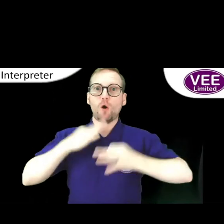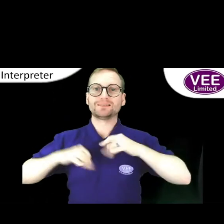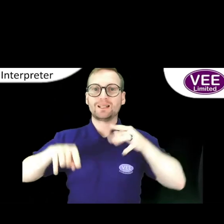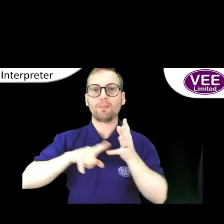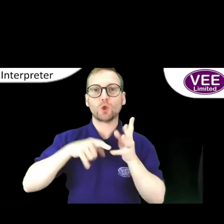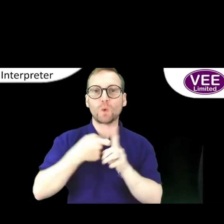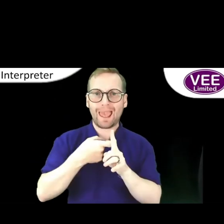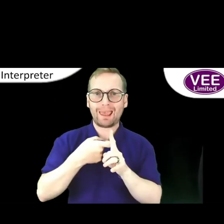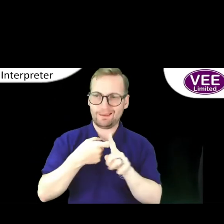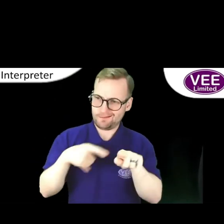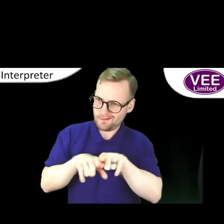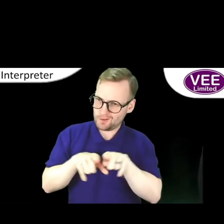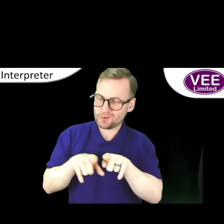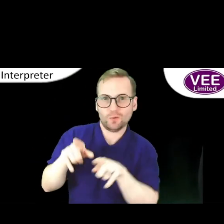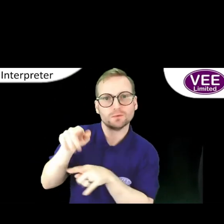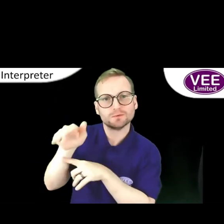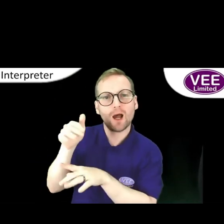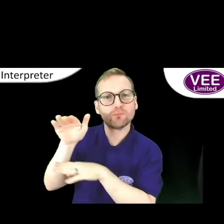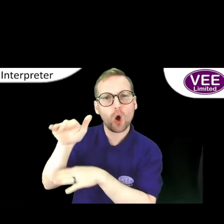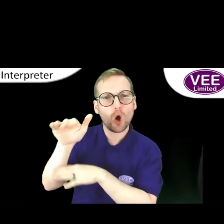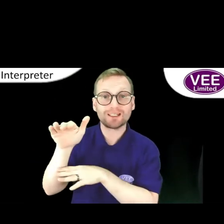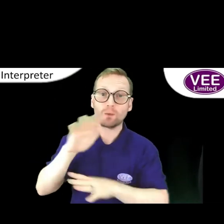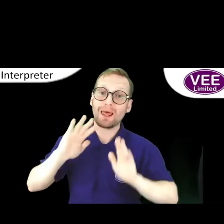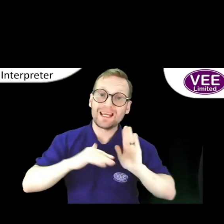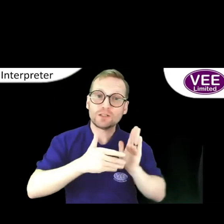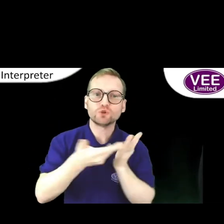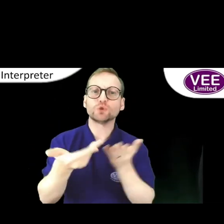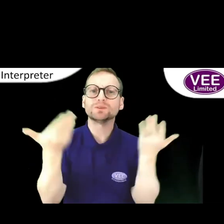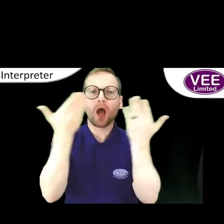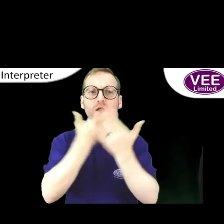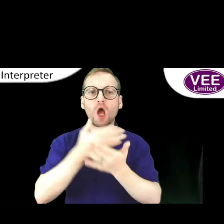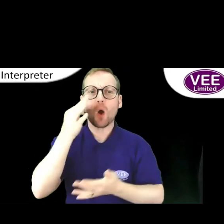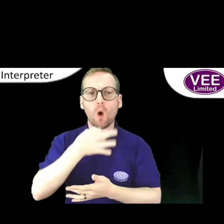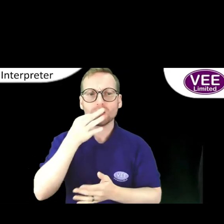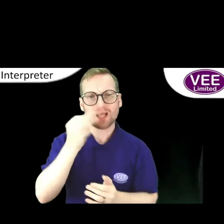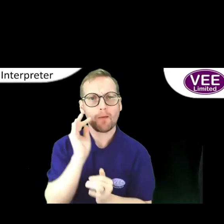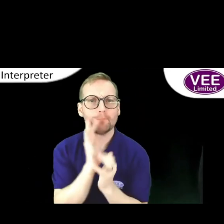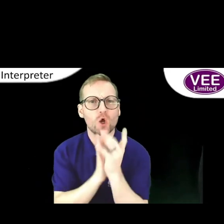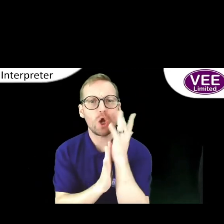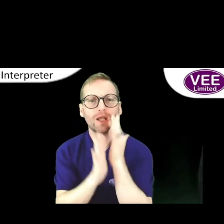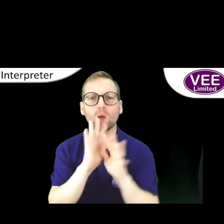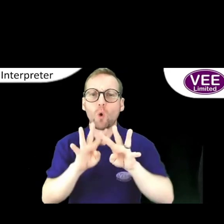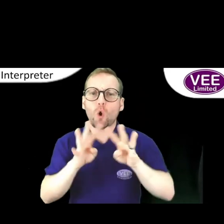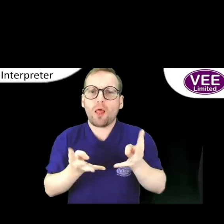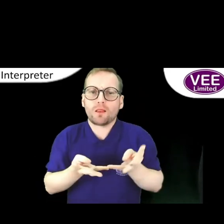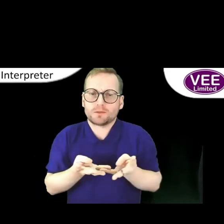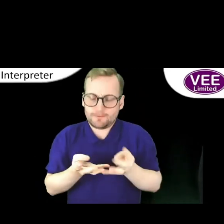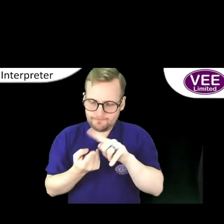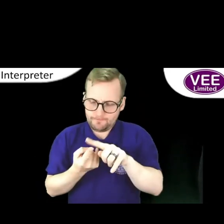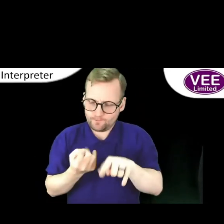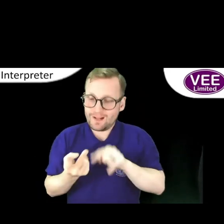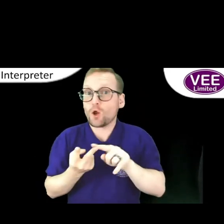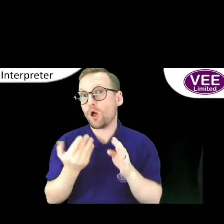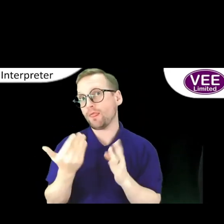and abroad. Issam will introduce his installation, Dark Water, Burning World, and his other work. Issam will